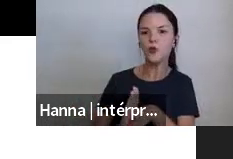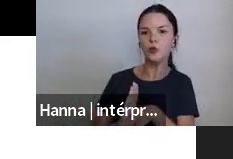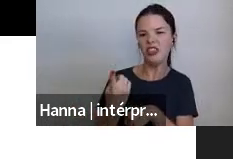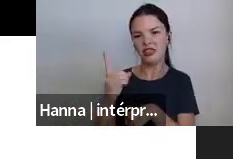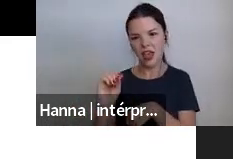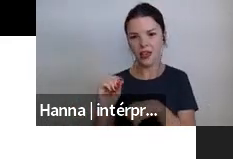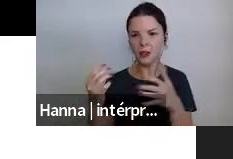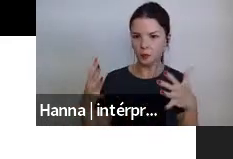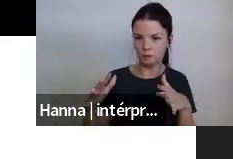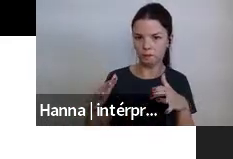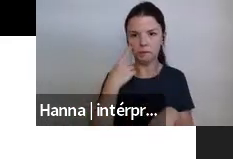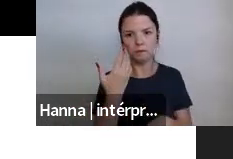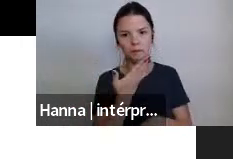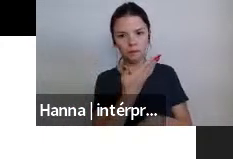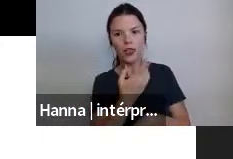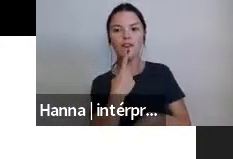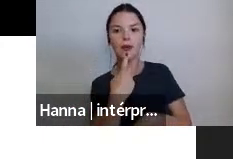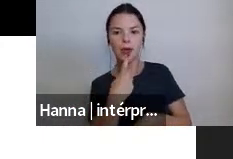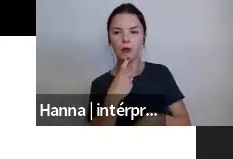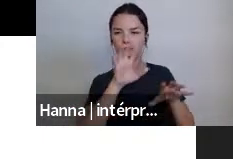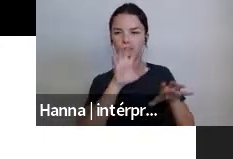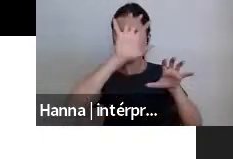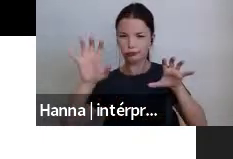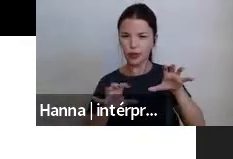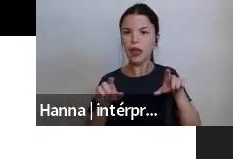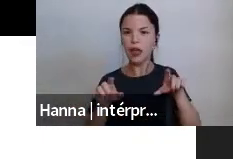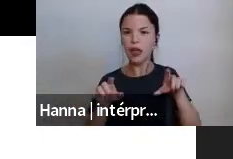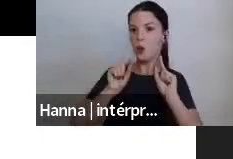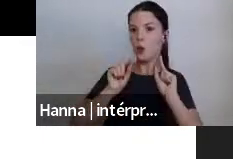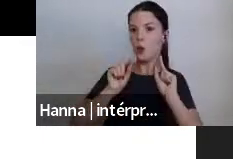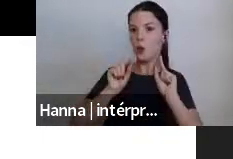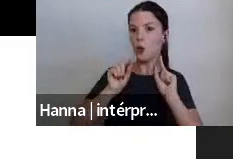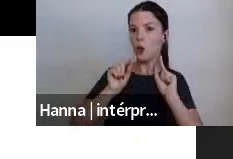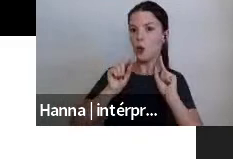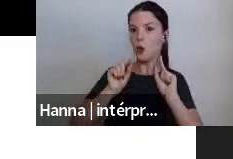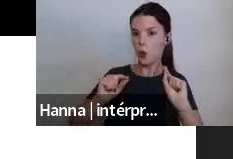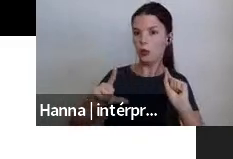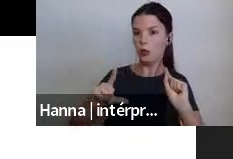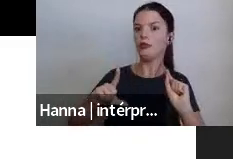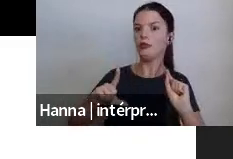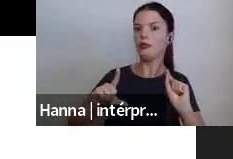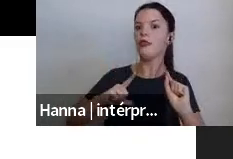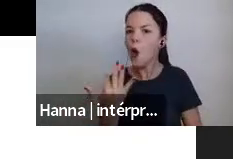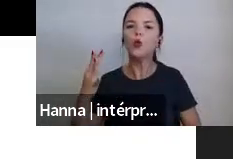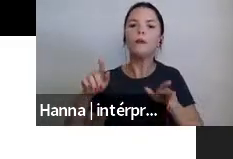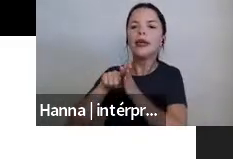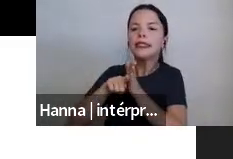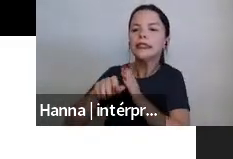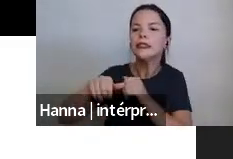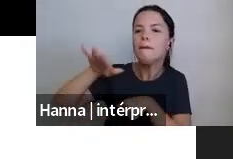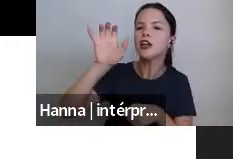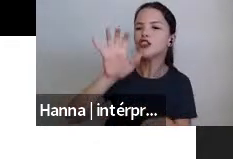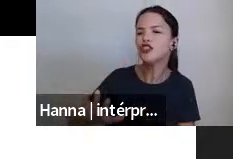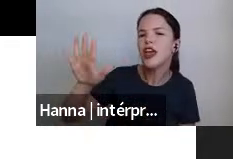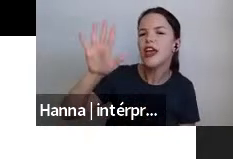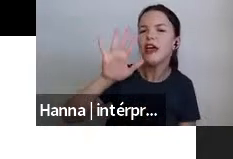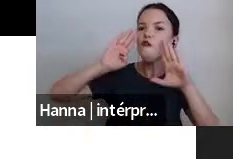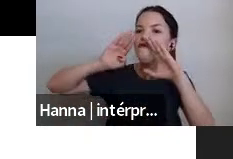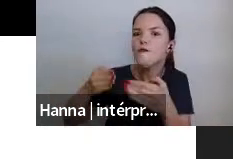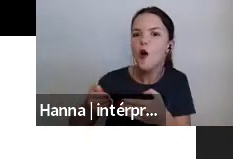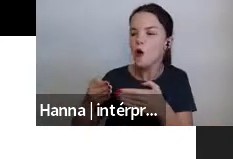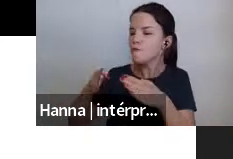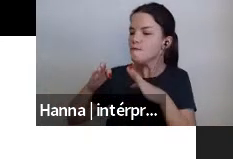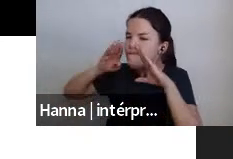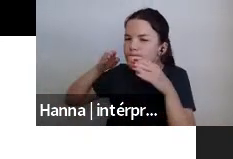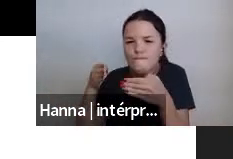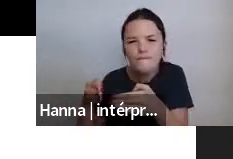have works that are more general, so they don't focus on one specific